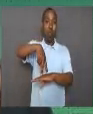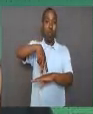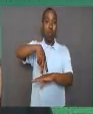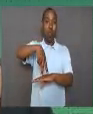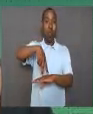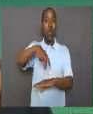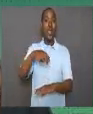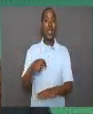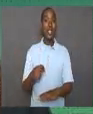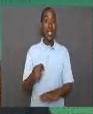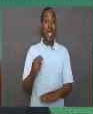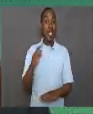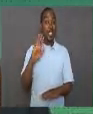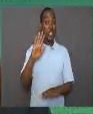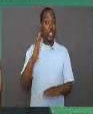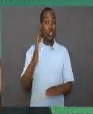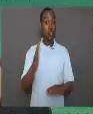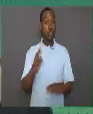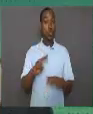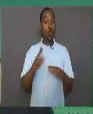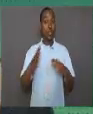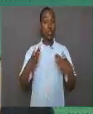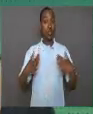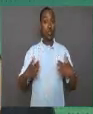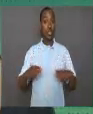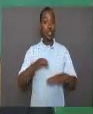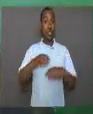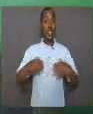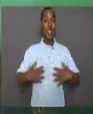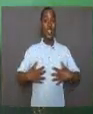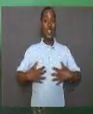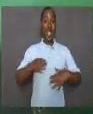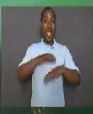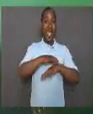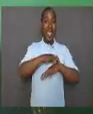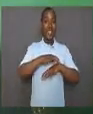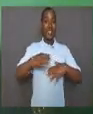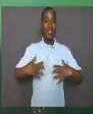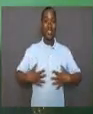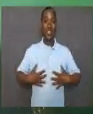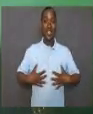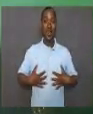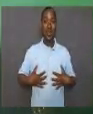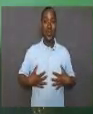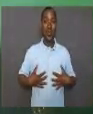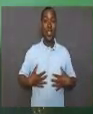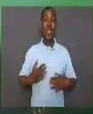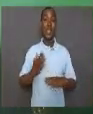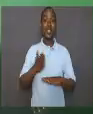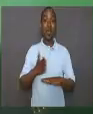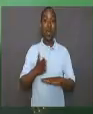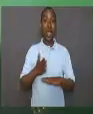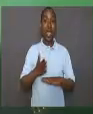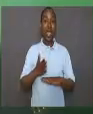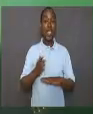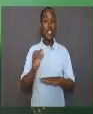hands on both sides of your rib cage. Now, for the next